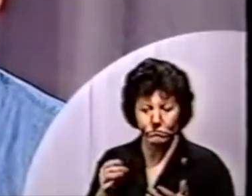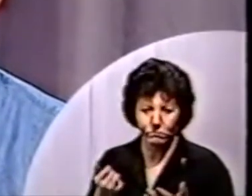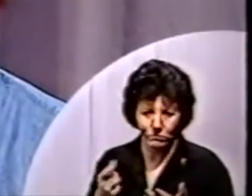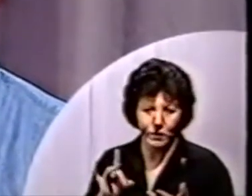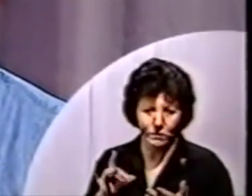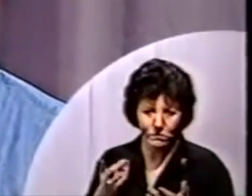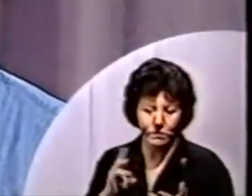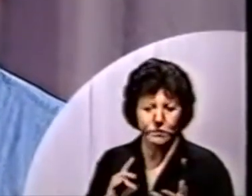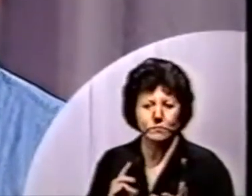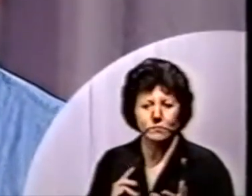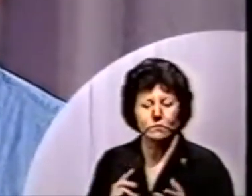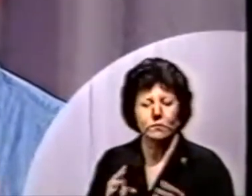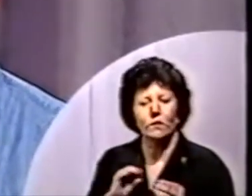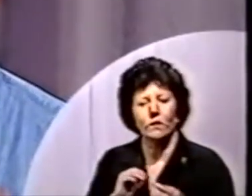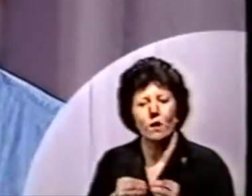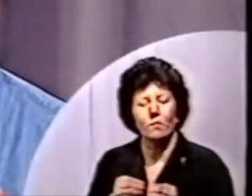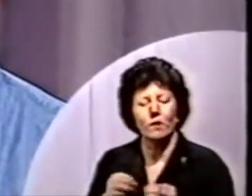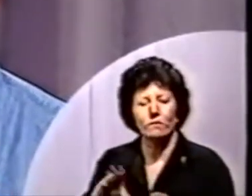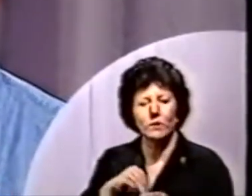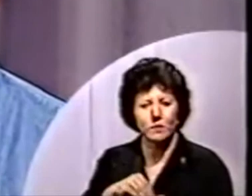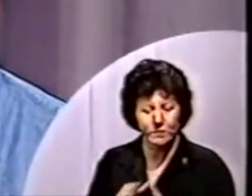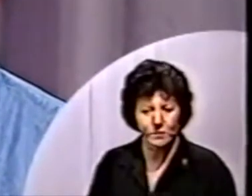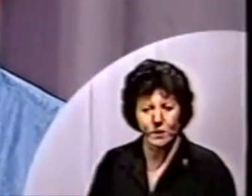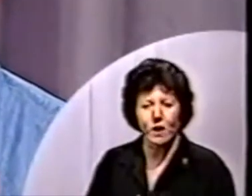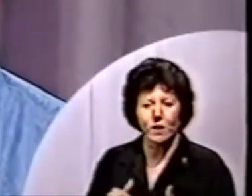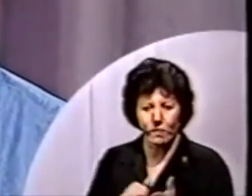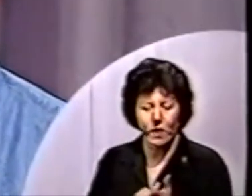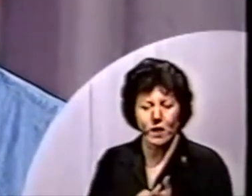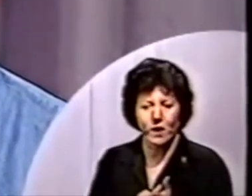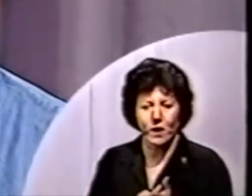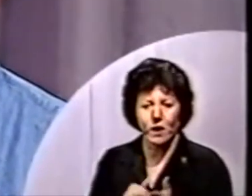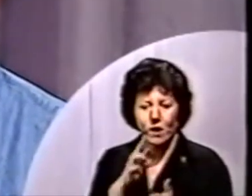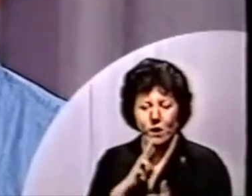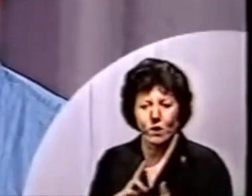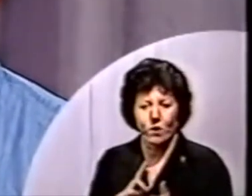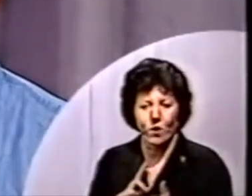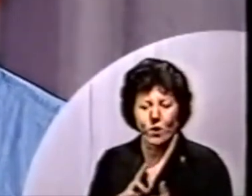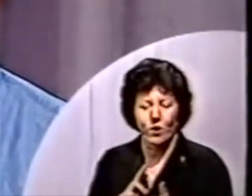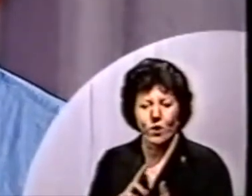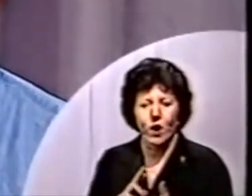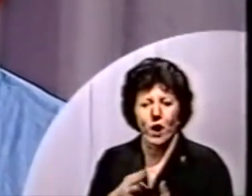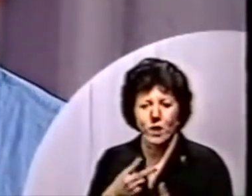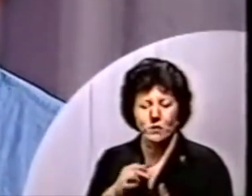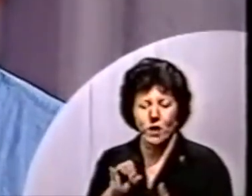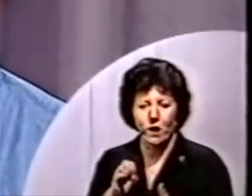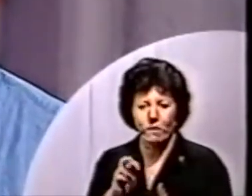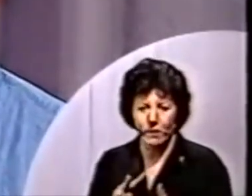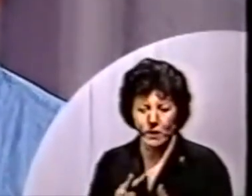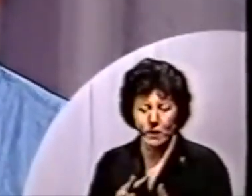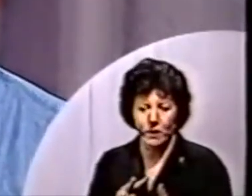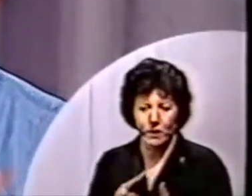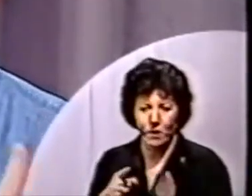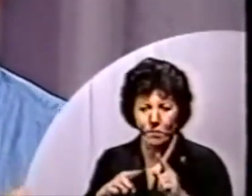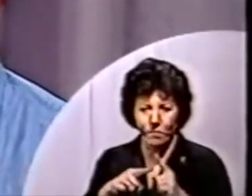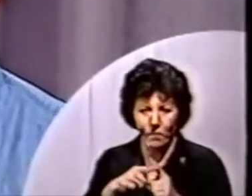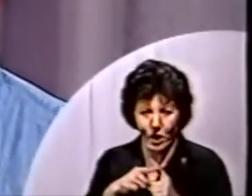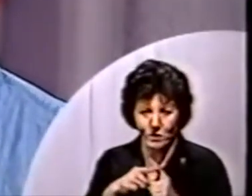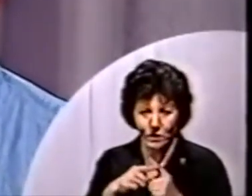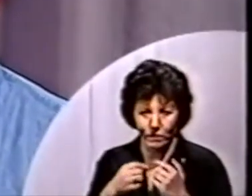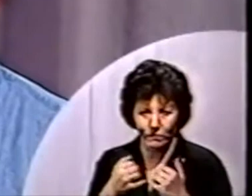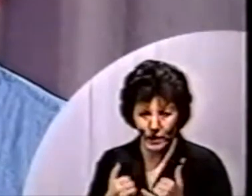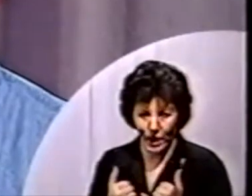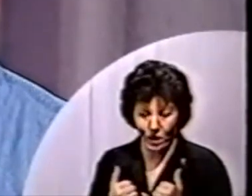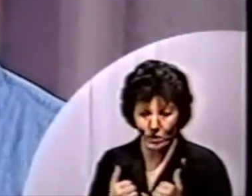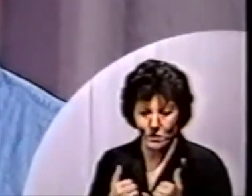our participants who have already seroconverted and who are now HIV positive. Mm-hmm. So they know that a certain number of the group of